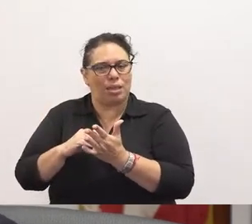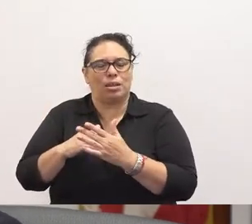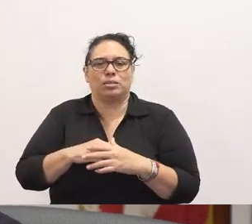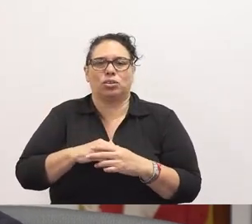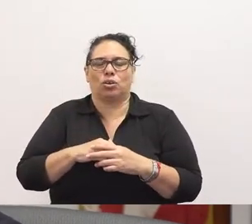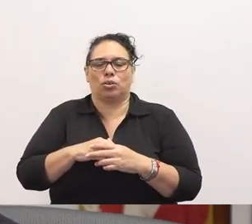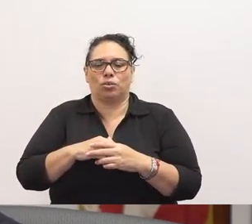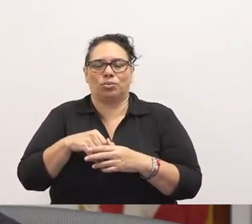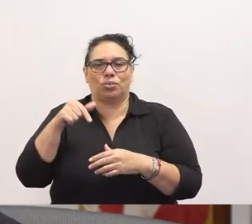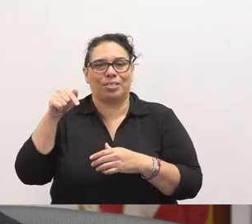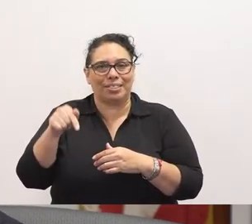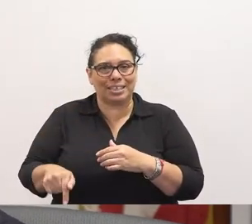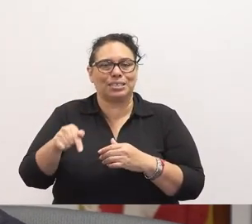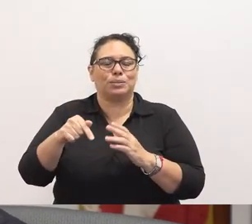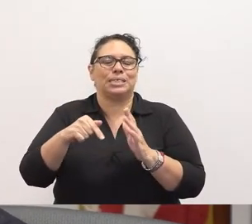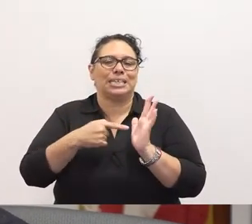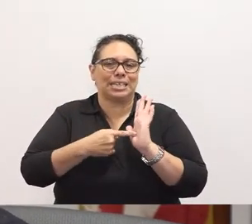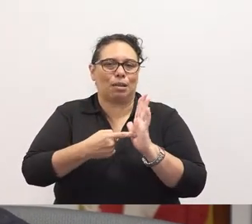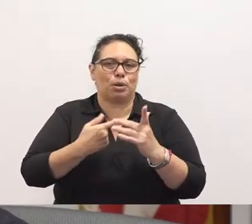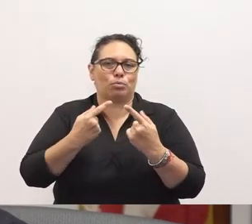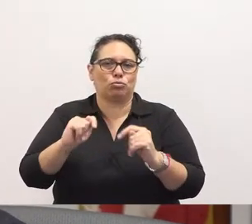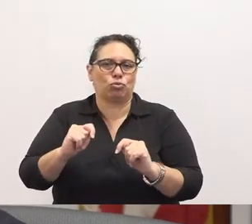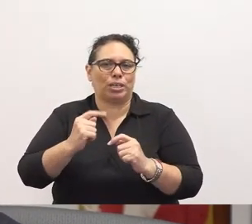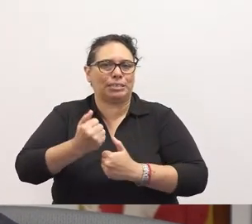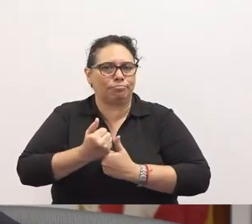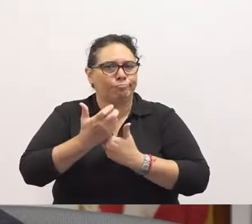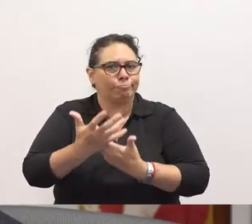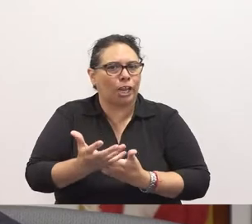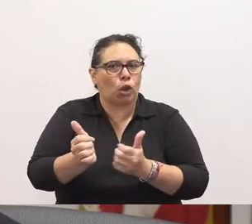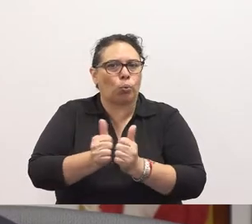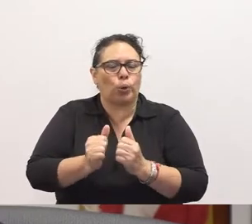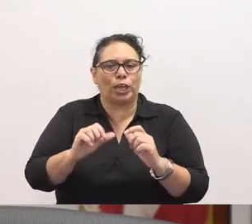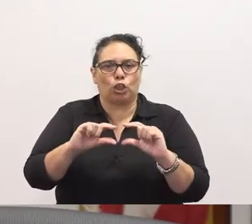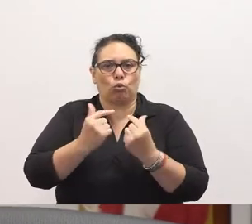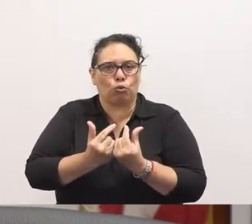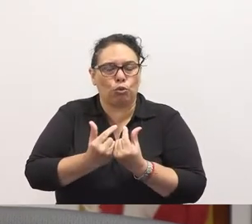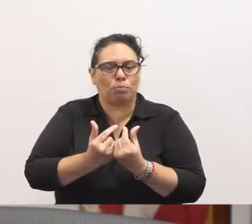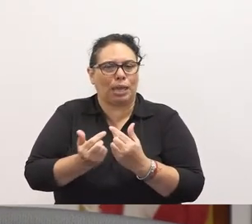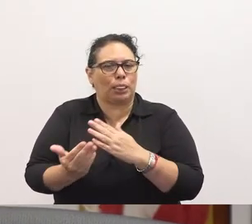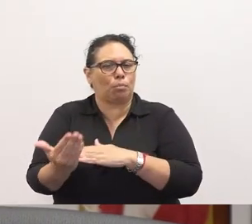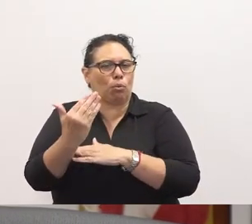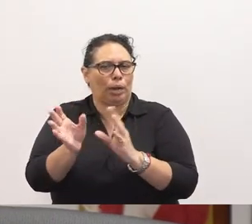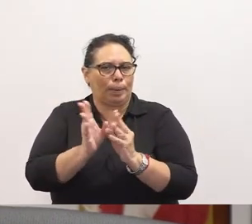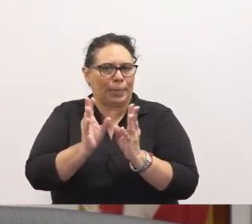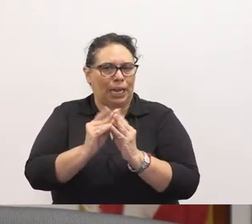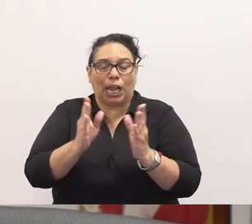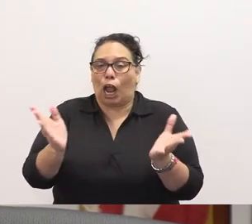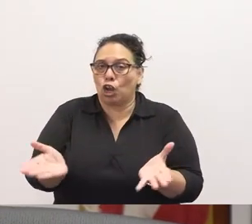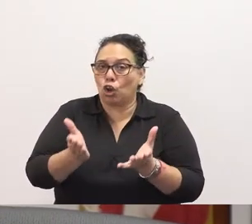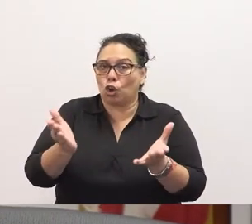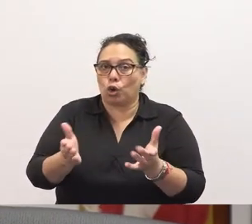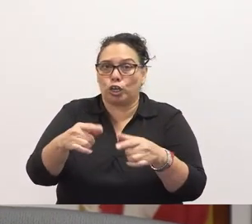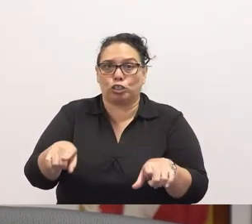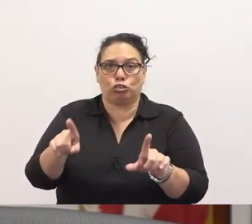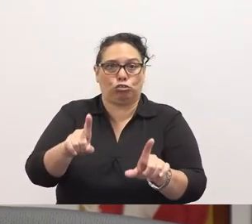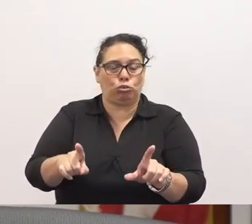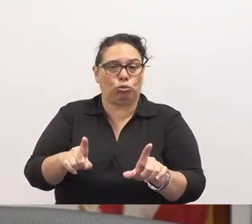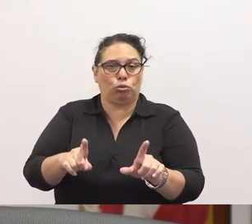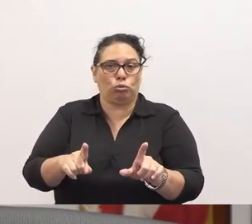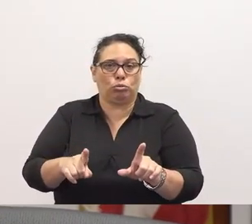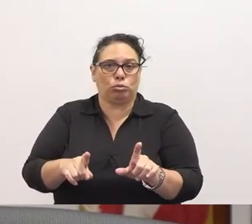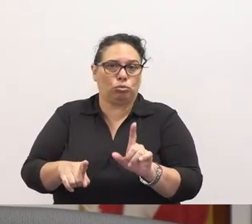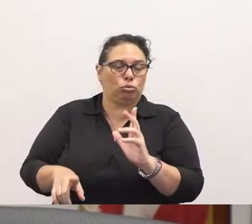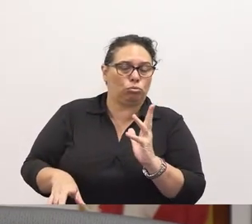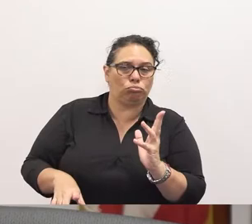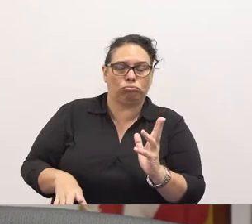the illustrative example that I was trying to share with our group this morning. So I would encourage all of you to also weigh in on our conversation around